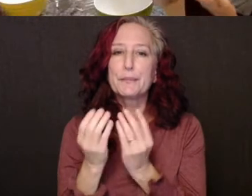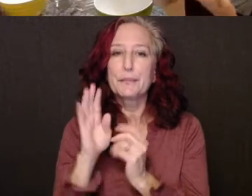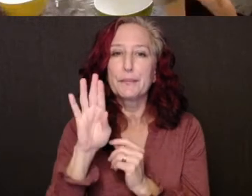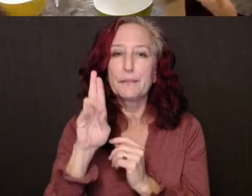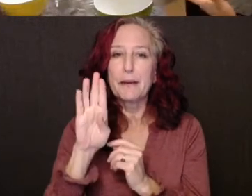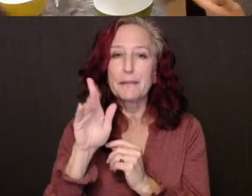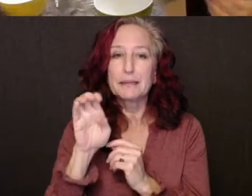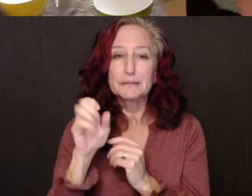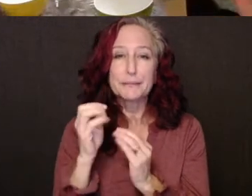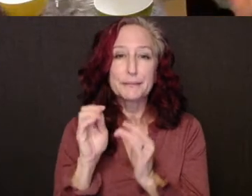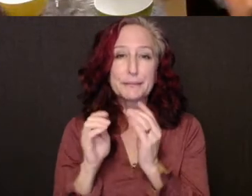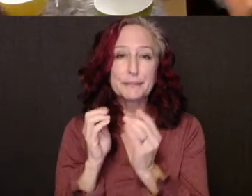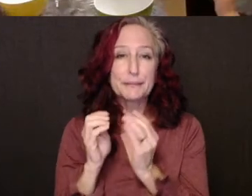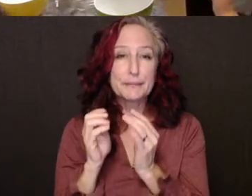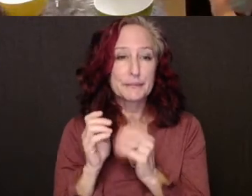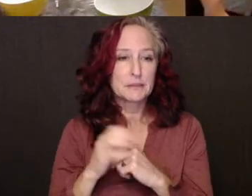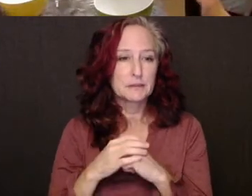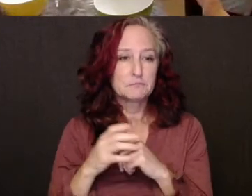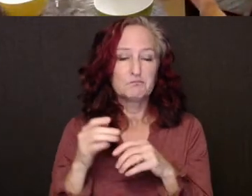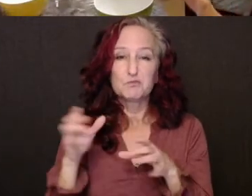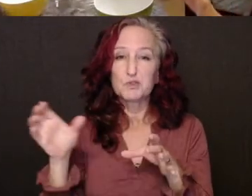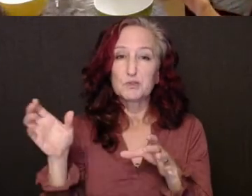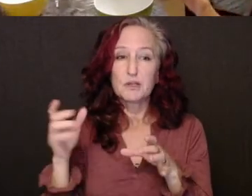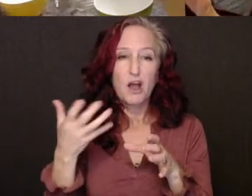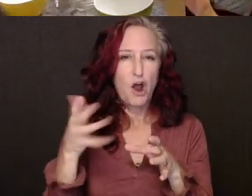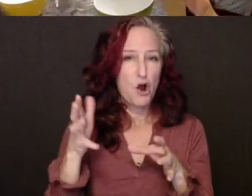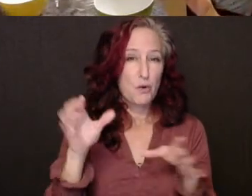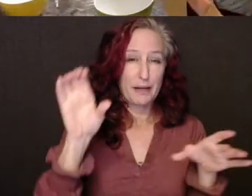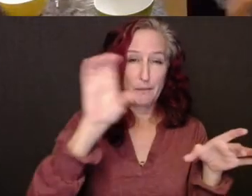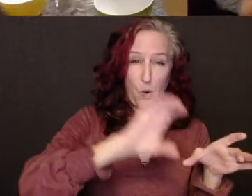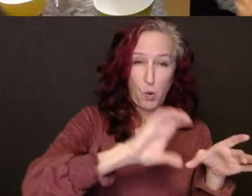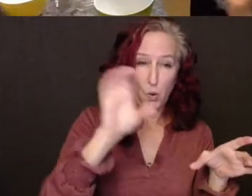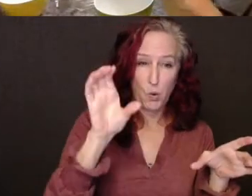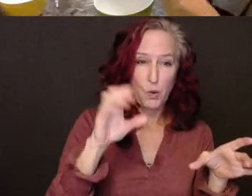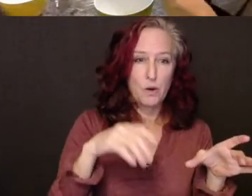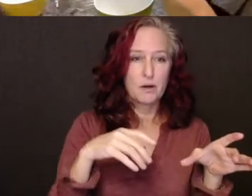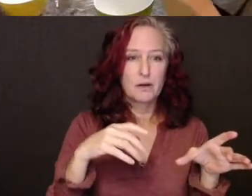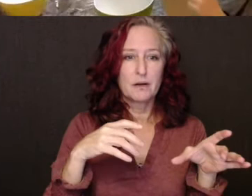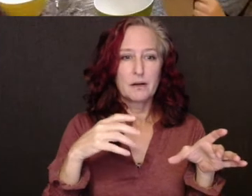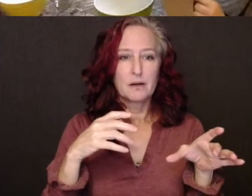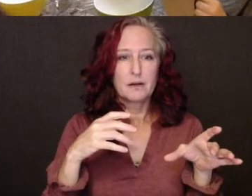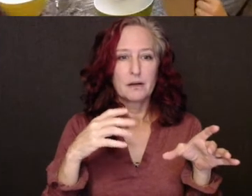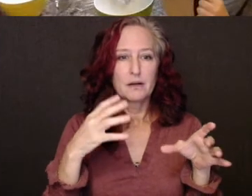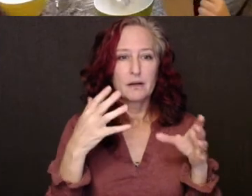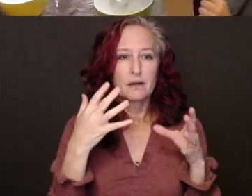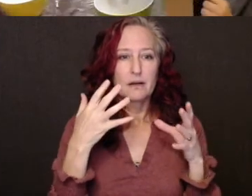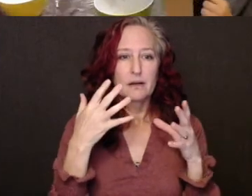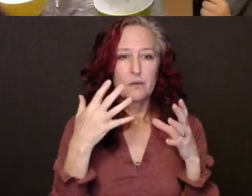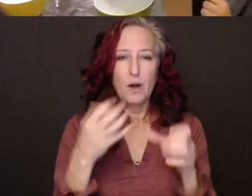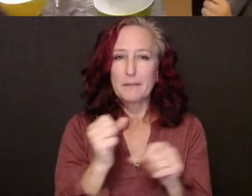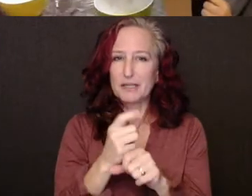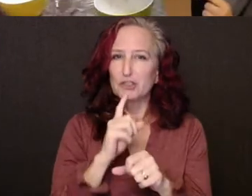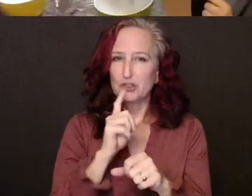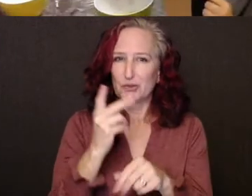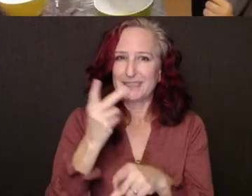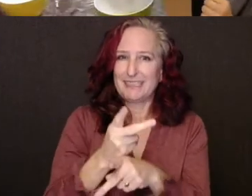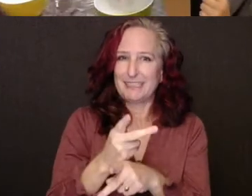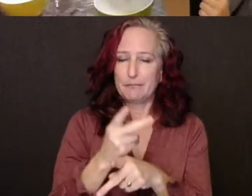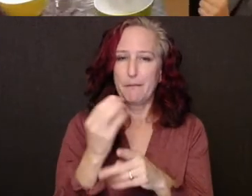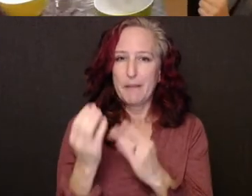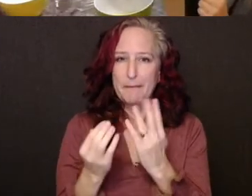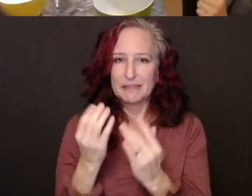use soda water, and it's just a 1/4 cup of this mineral water. And I use